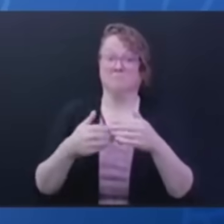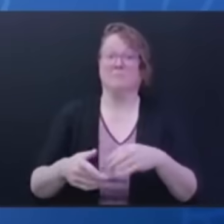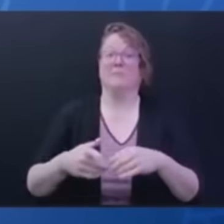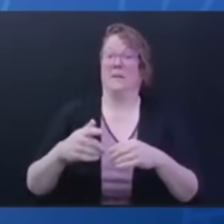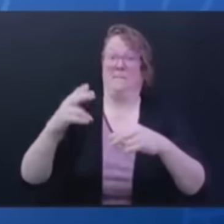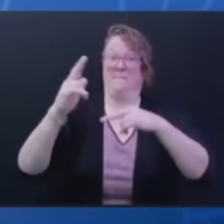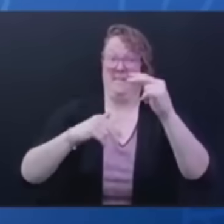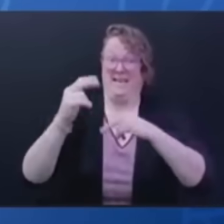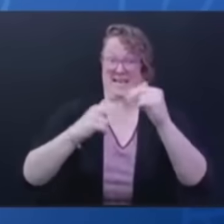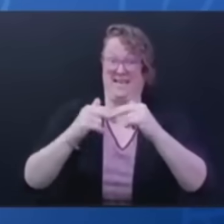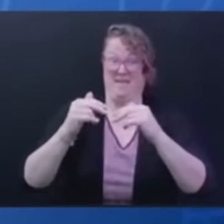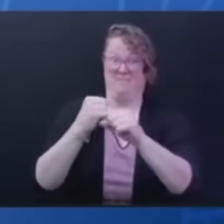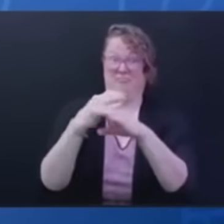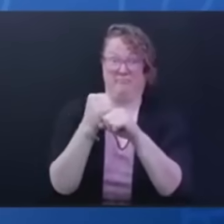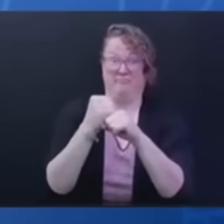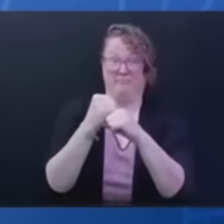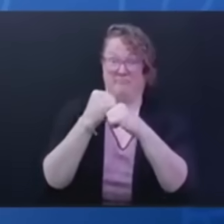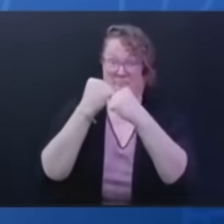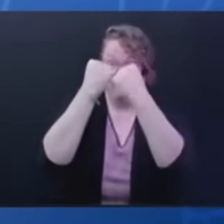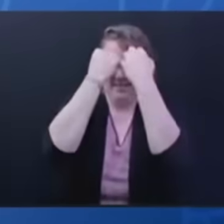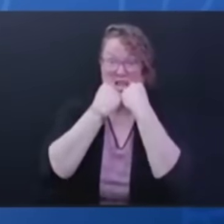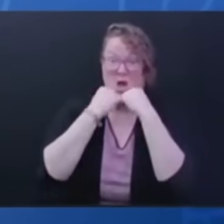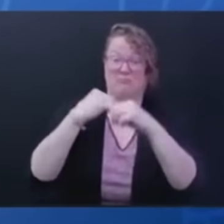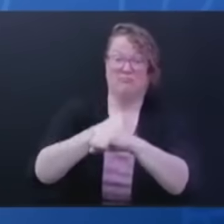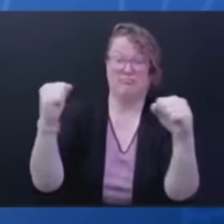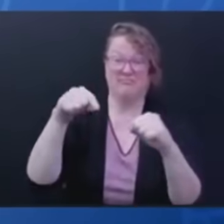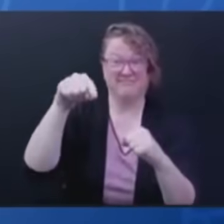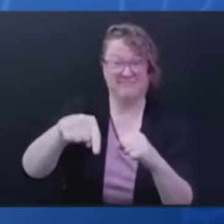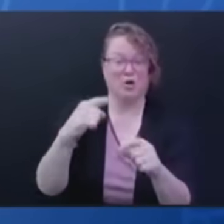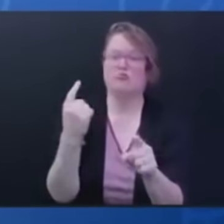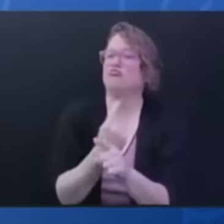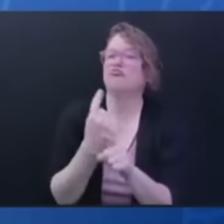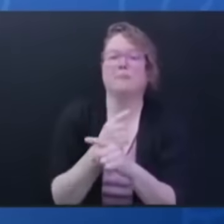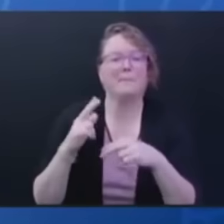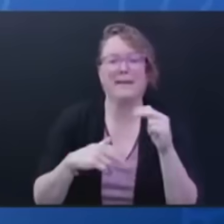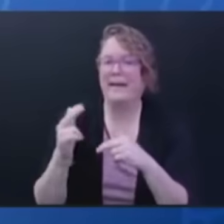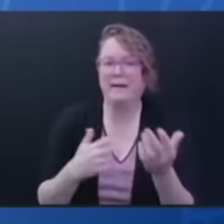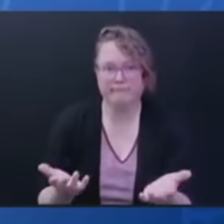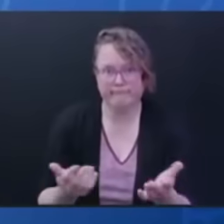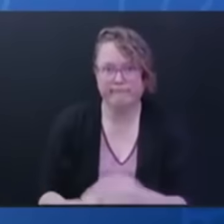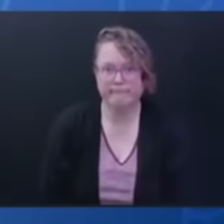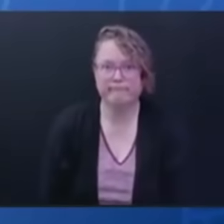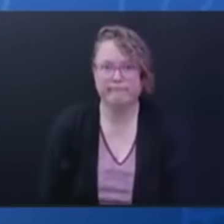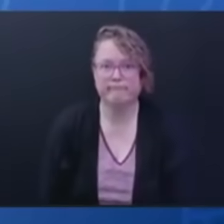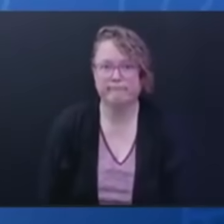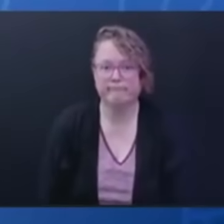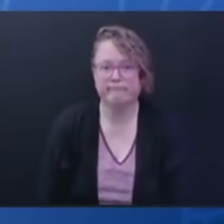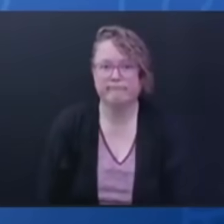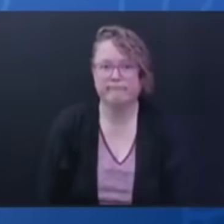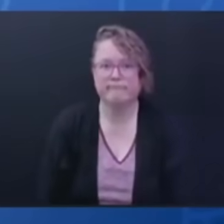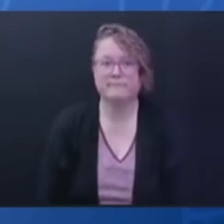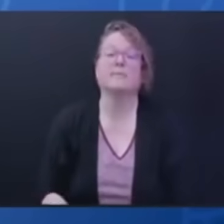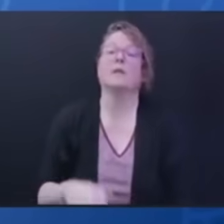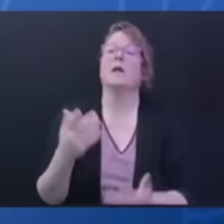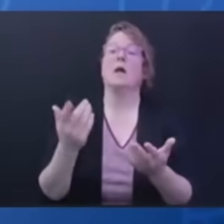any intelligence to back up India's claims here? Well, what I can say here, a few more things, certainly. We continue